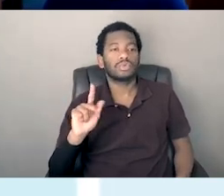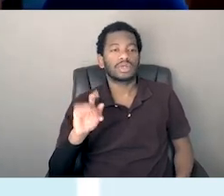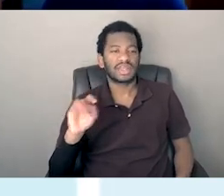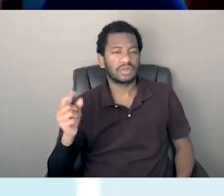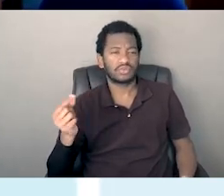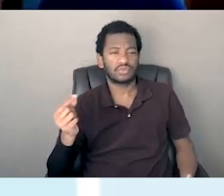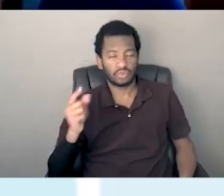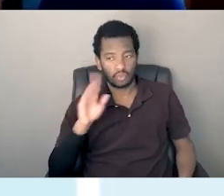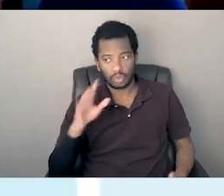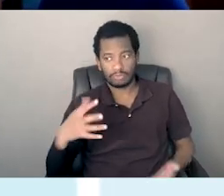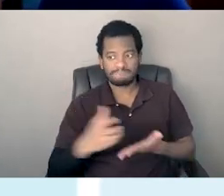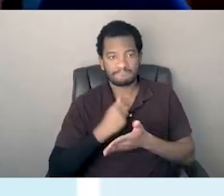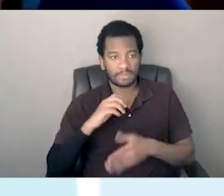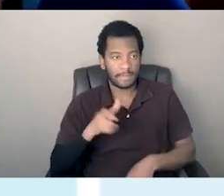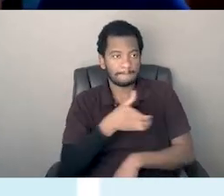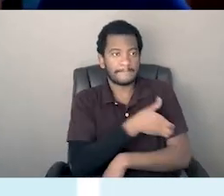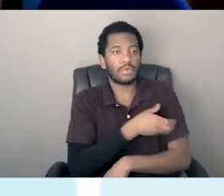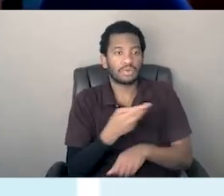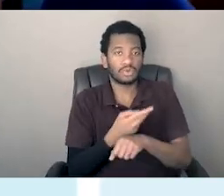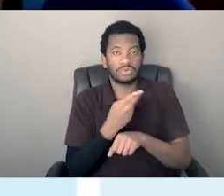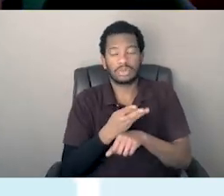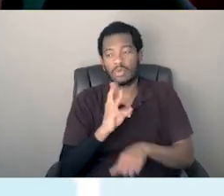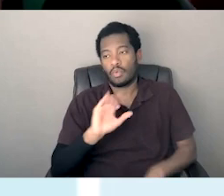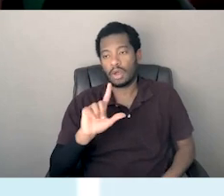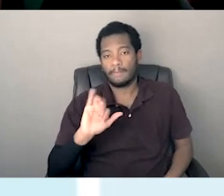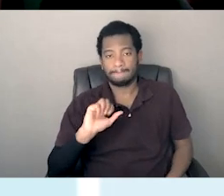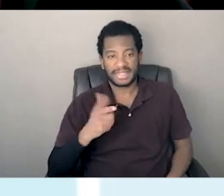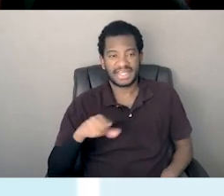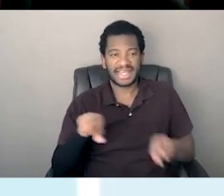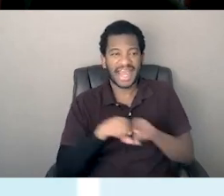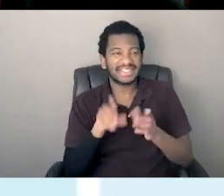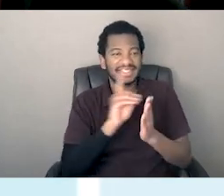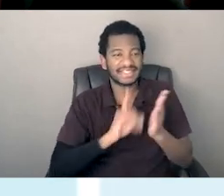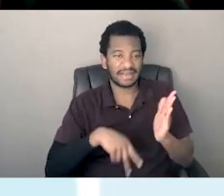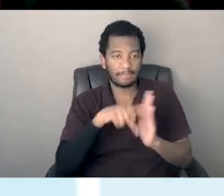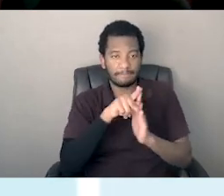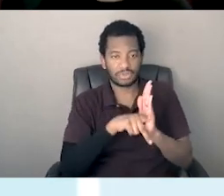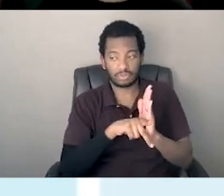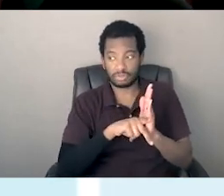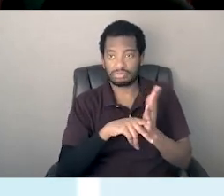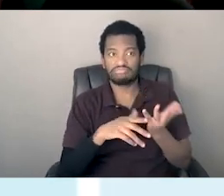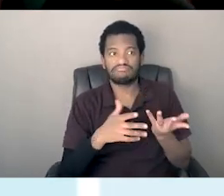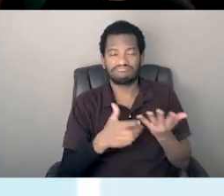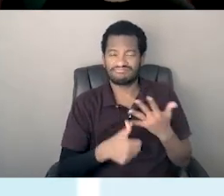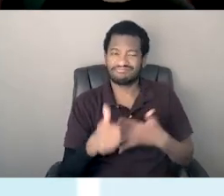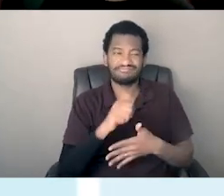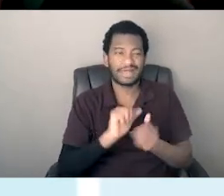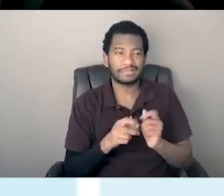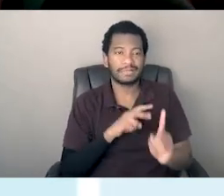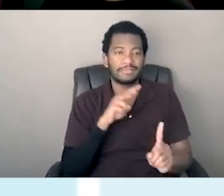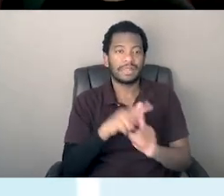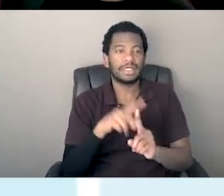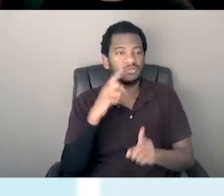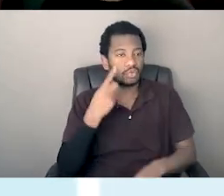of using well-being as a design principle, primarily as it applies to human services. But as I mentioned